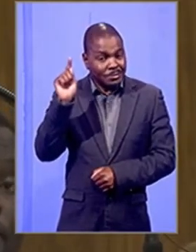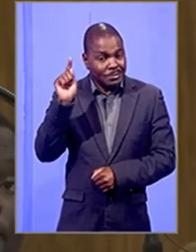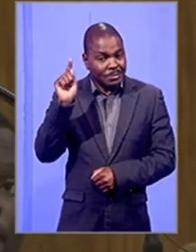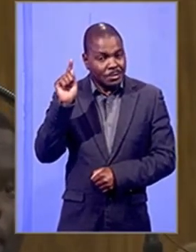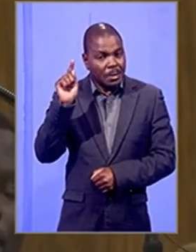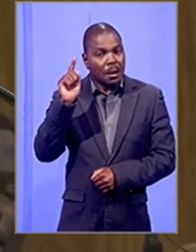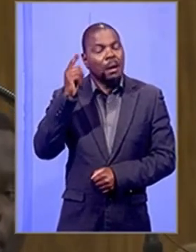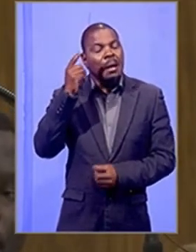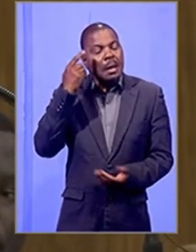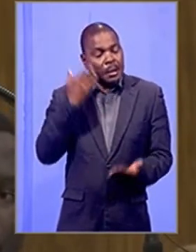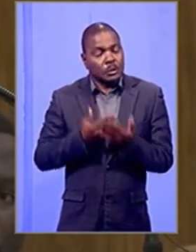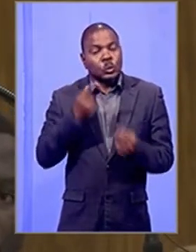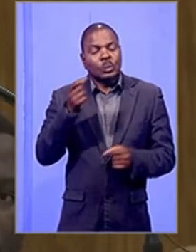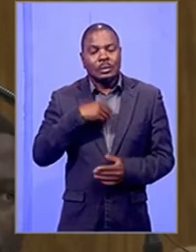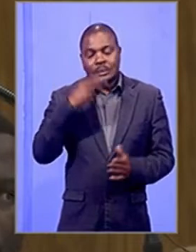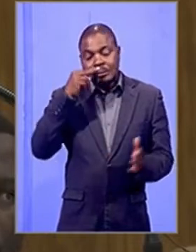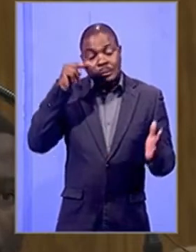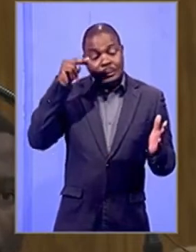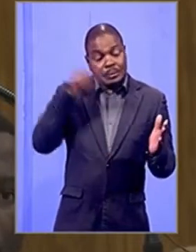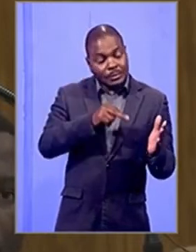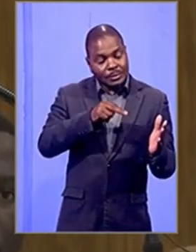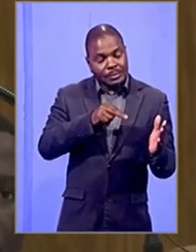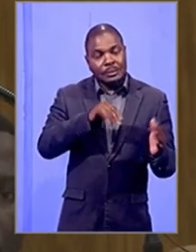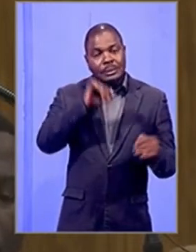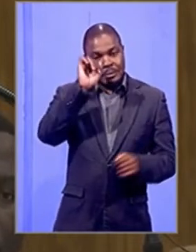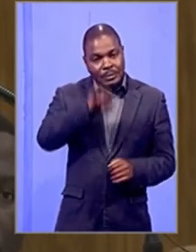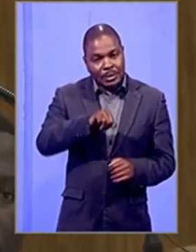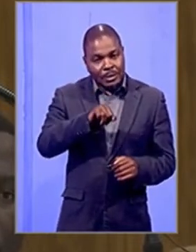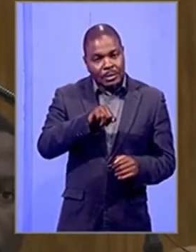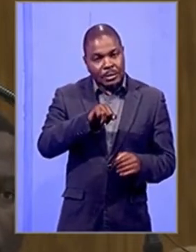to see that such an irregularity